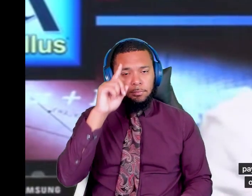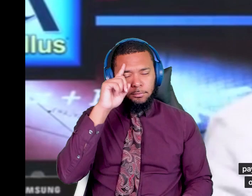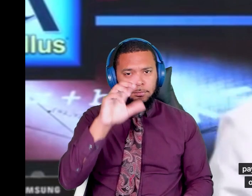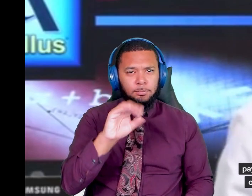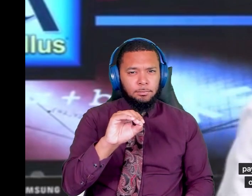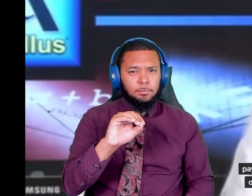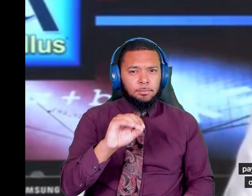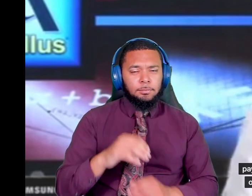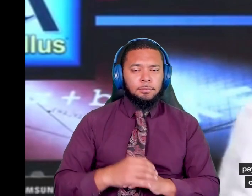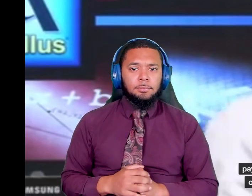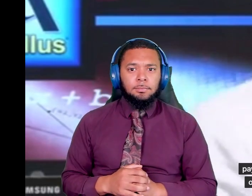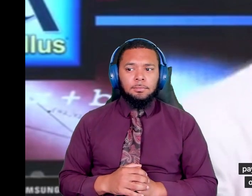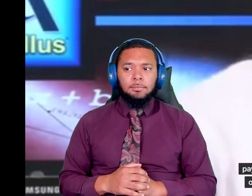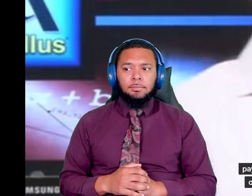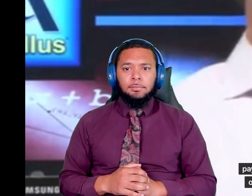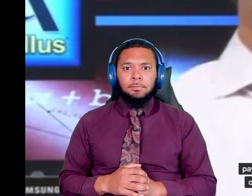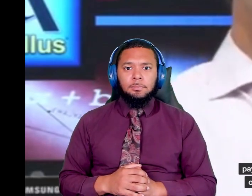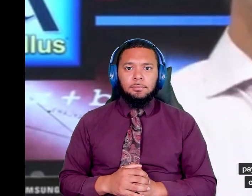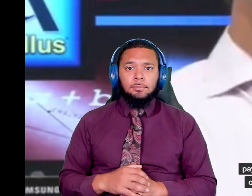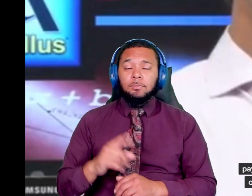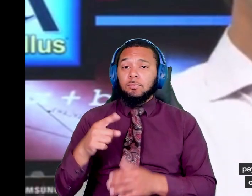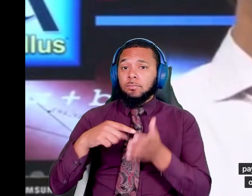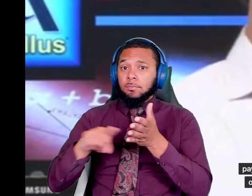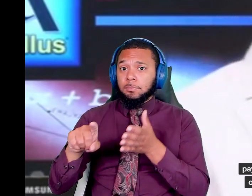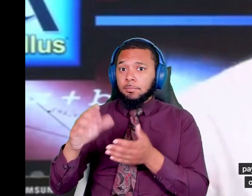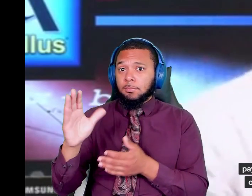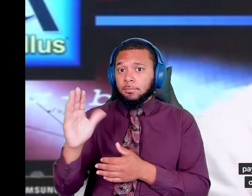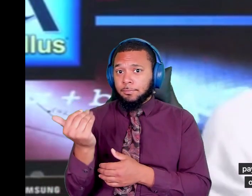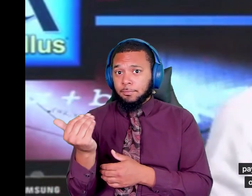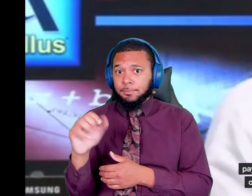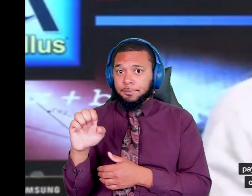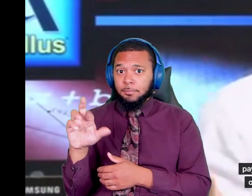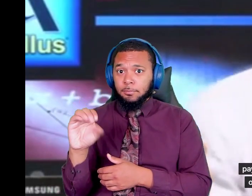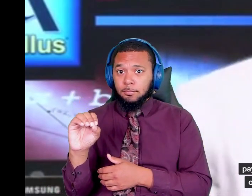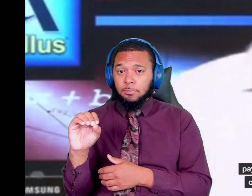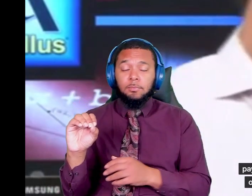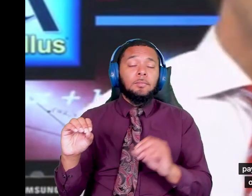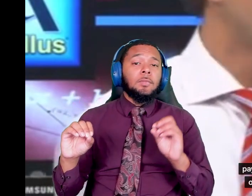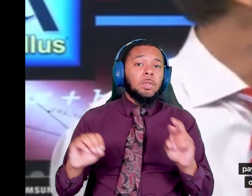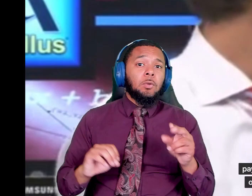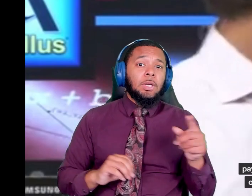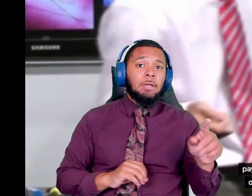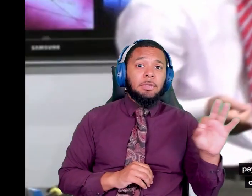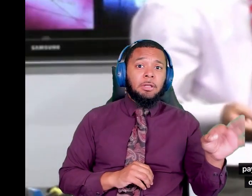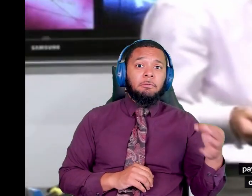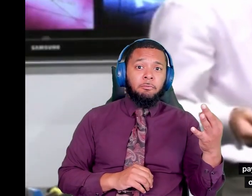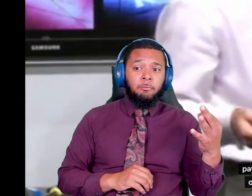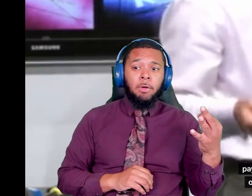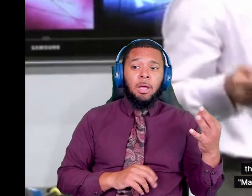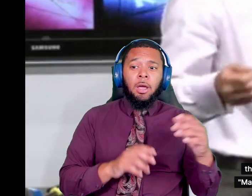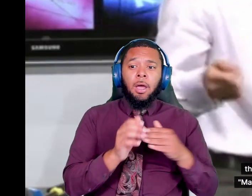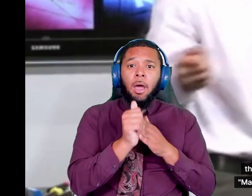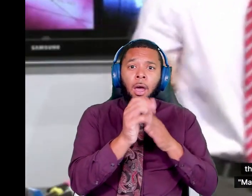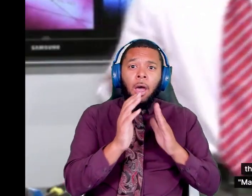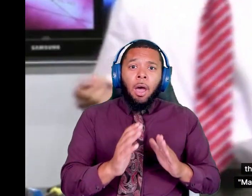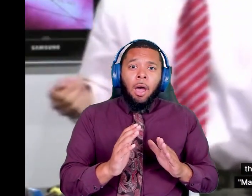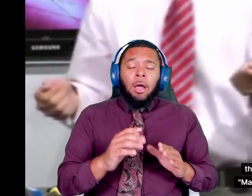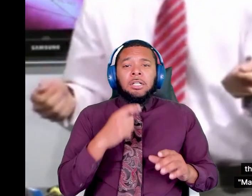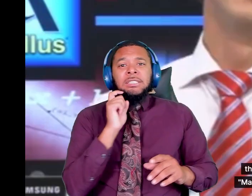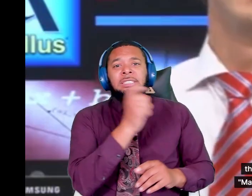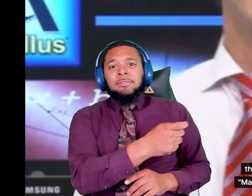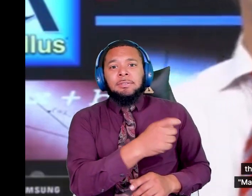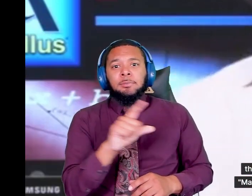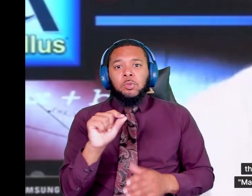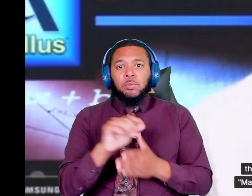you can pay the 15 euros, or if that French tour operator is very nice, you could give them a $20